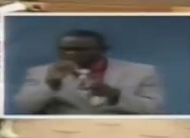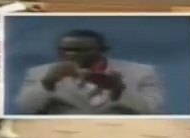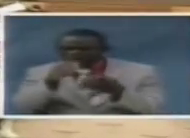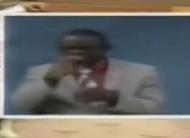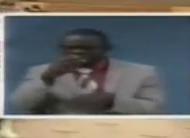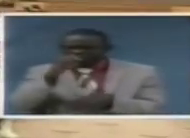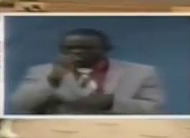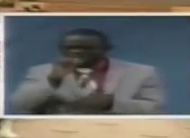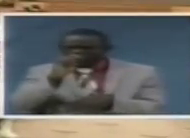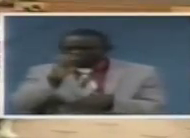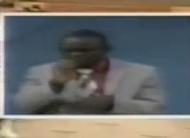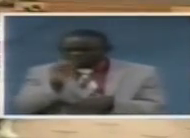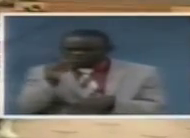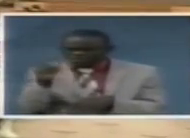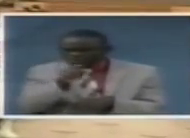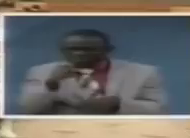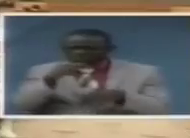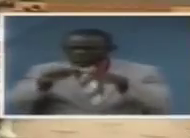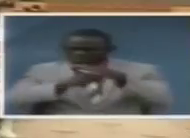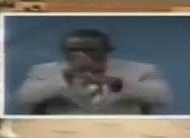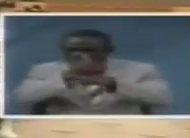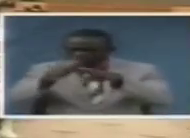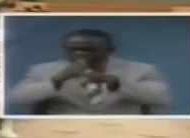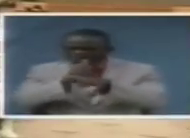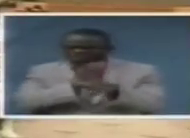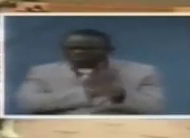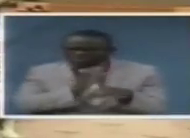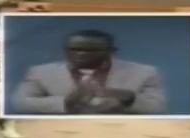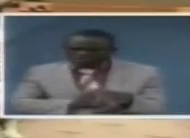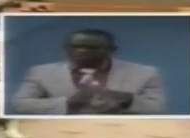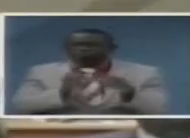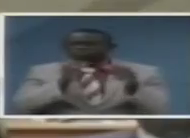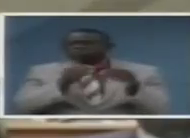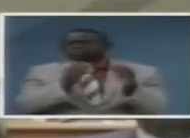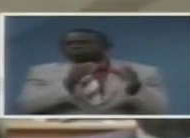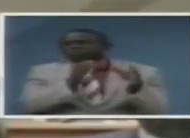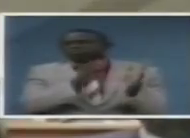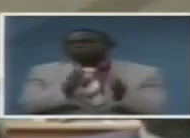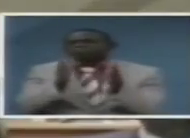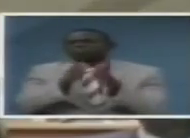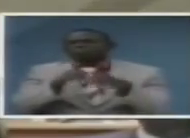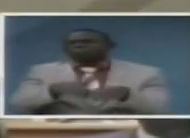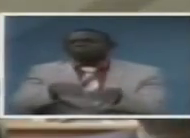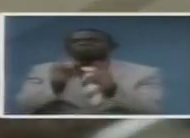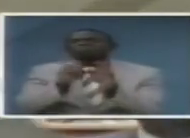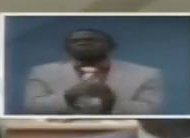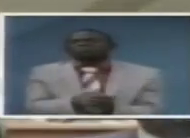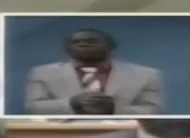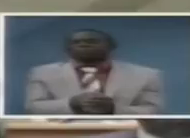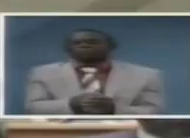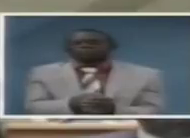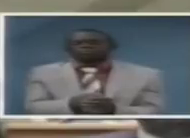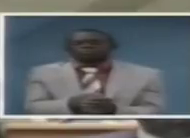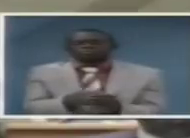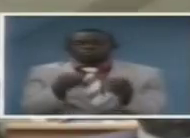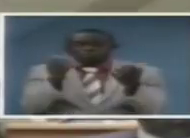multi-facility economic zones is underway. Mr. Speaker, in order to enhance on the